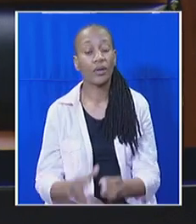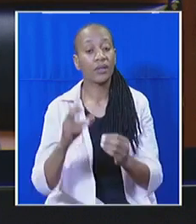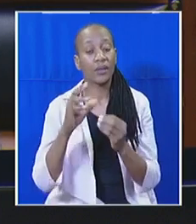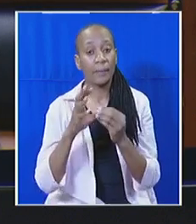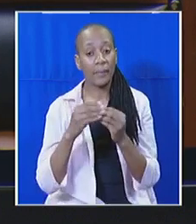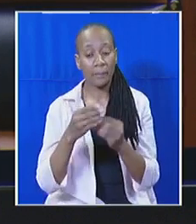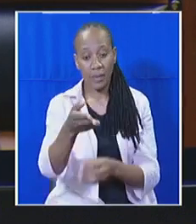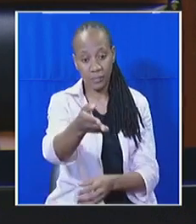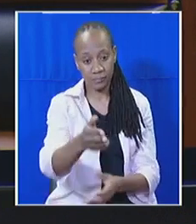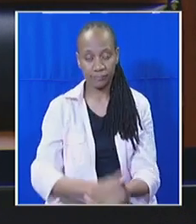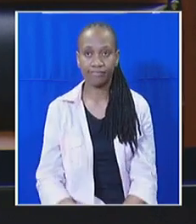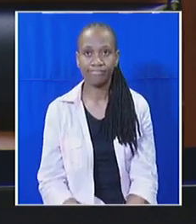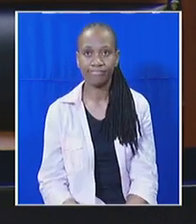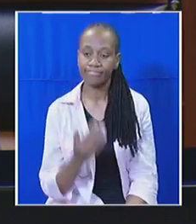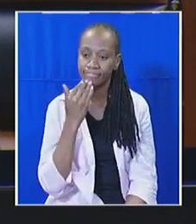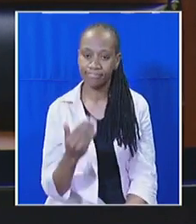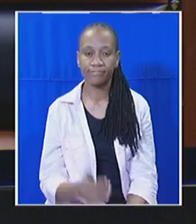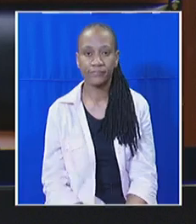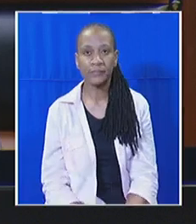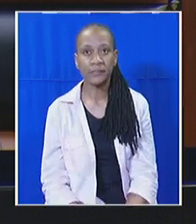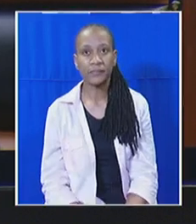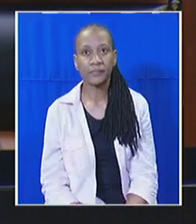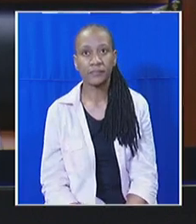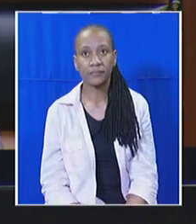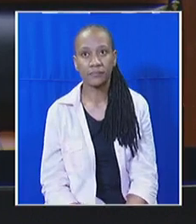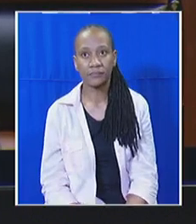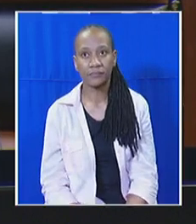Kata. Thank you.